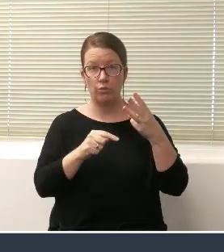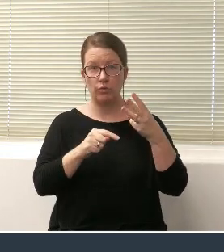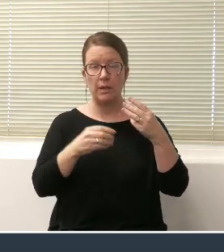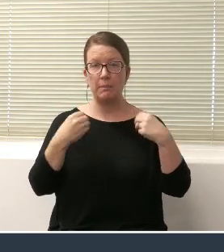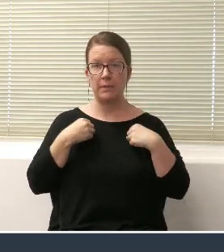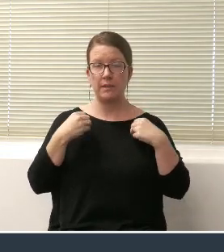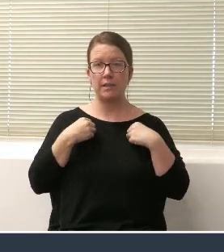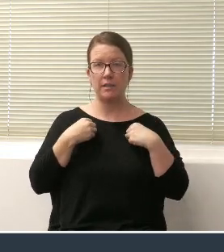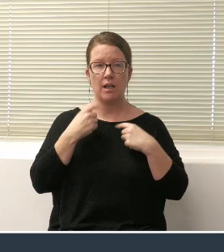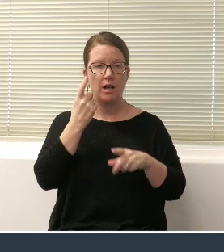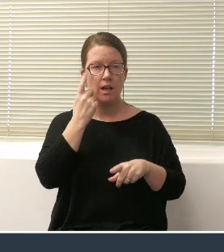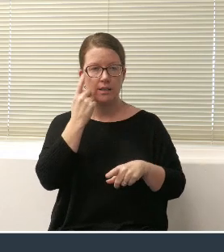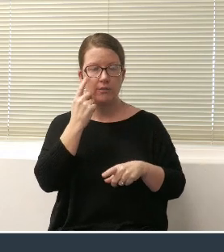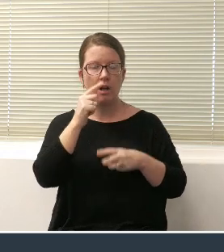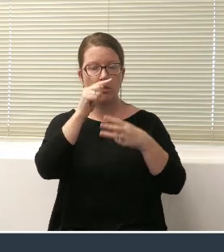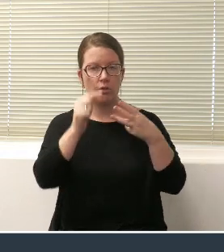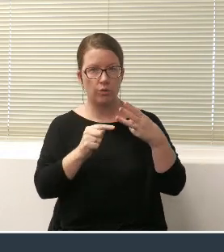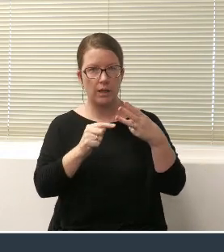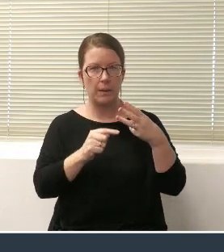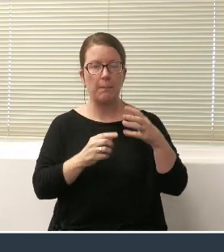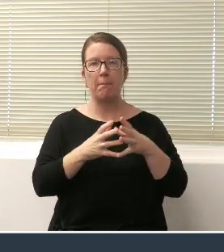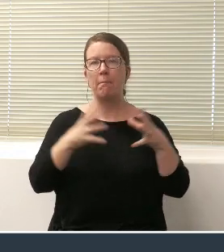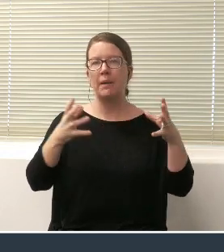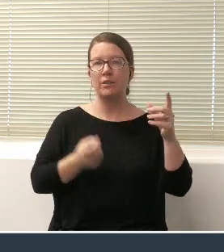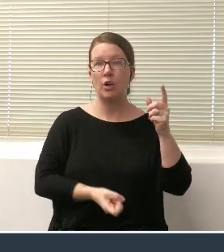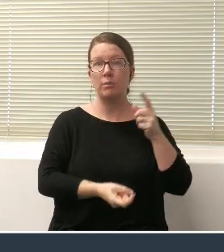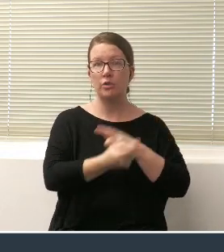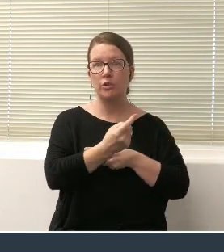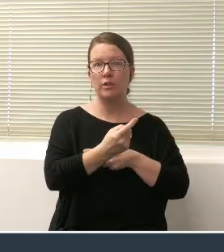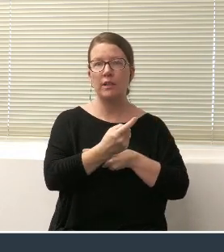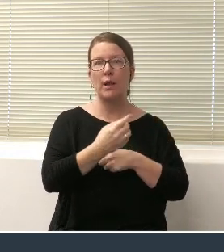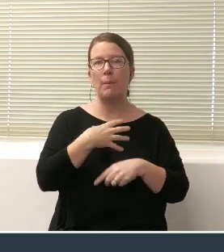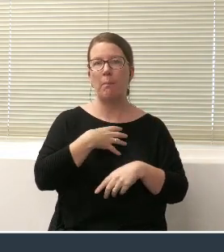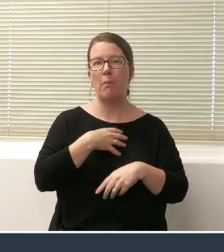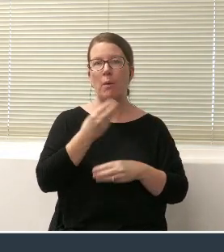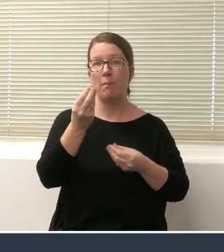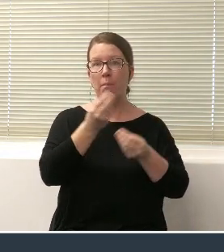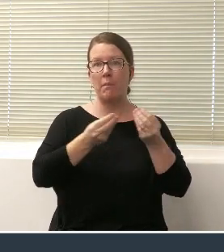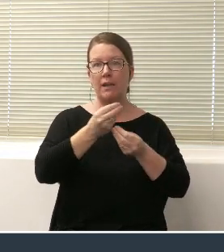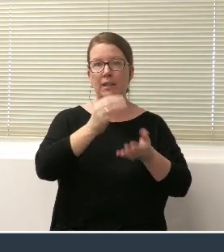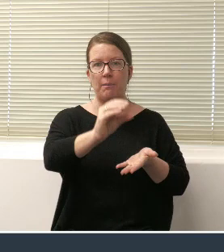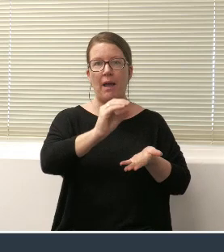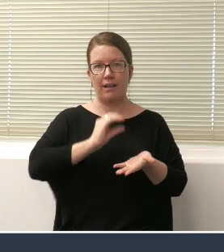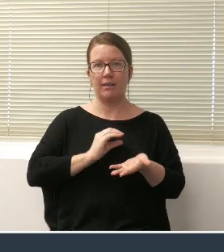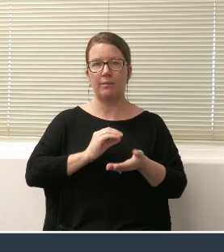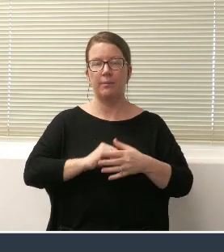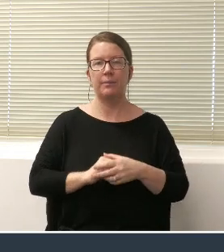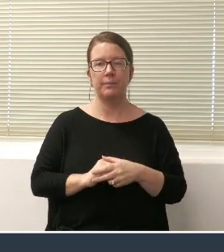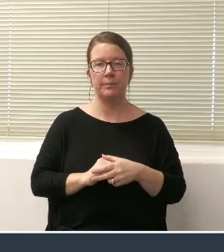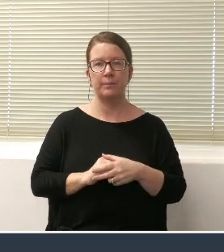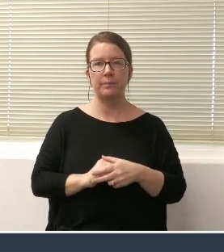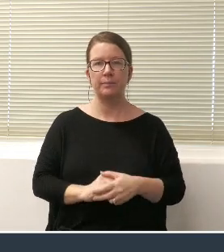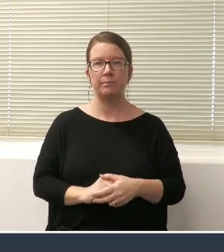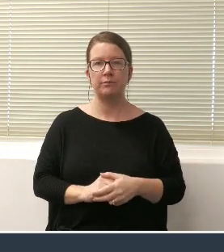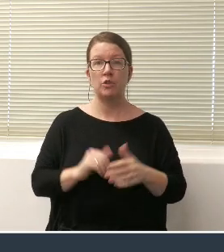were identified as our greatest opportunity to recover costs and generate a net profit. So